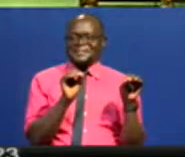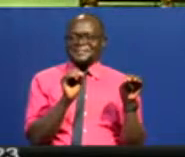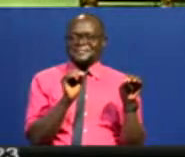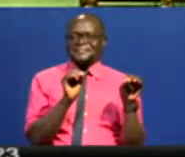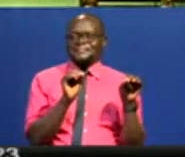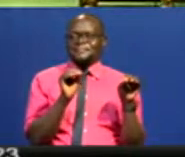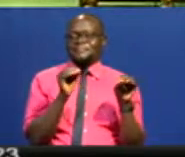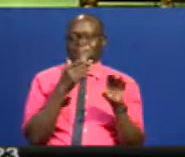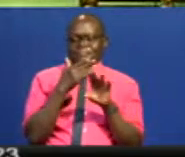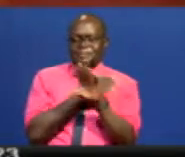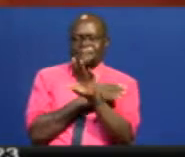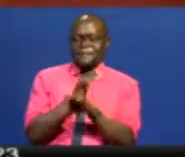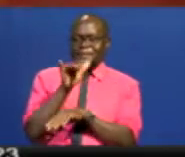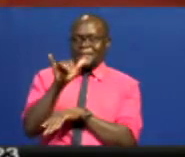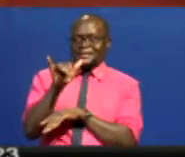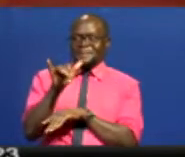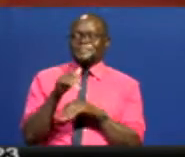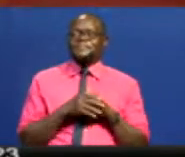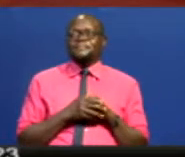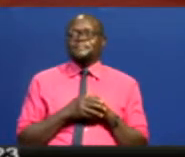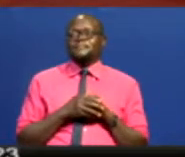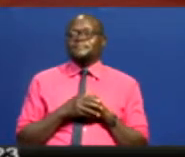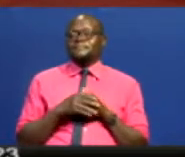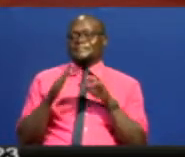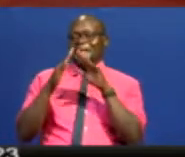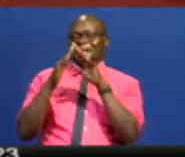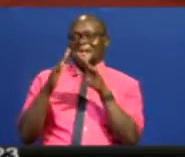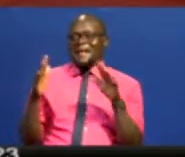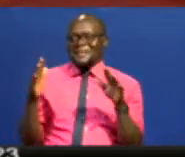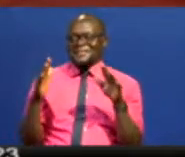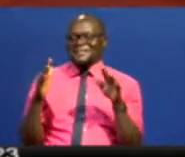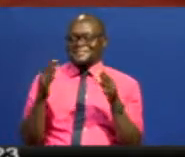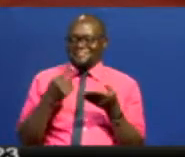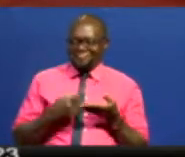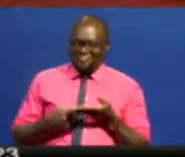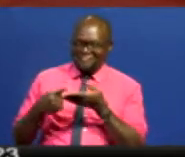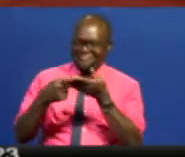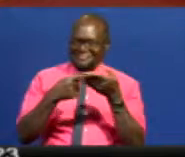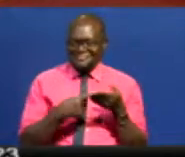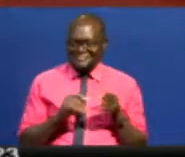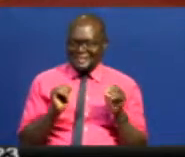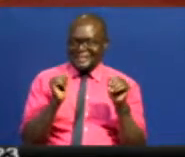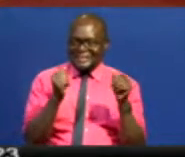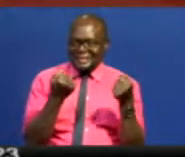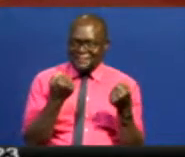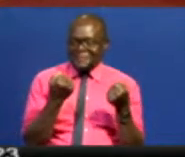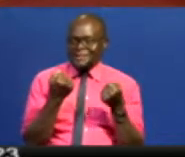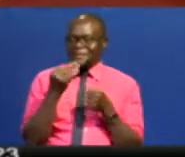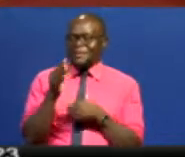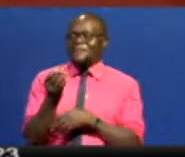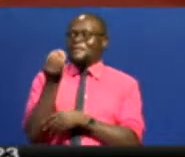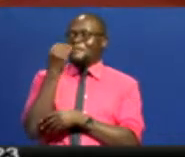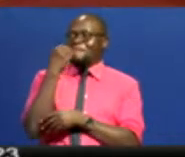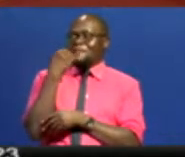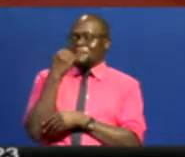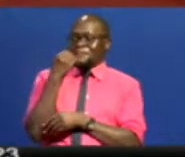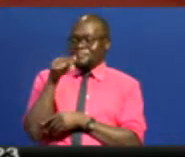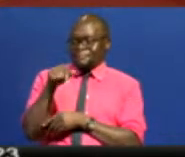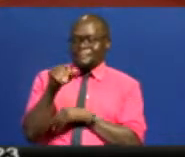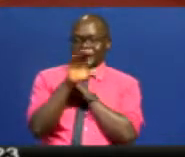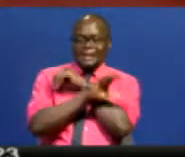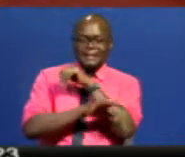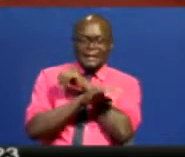slightly before that, this House deliberated on the safety of food in this